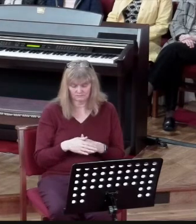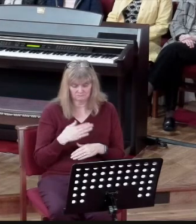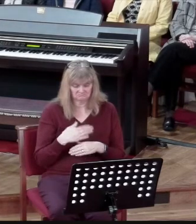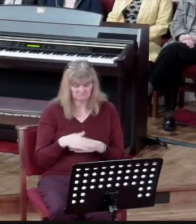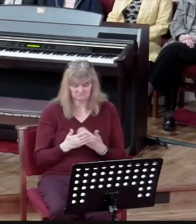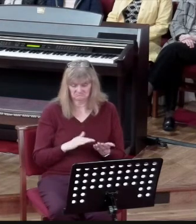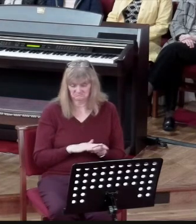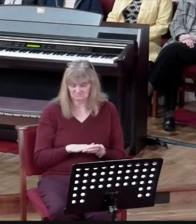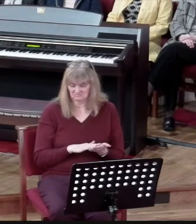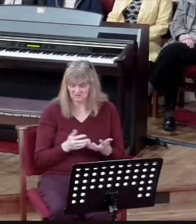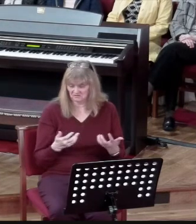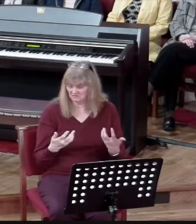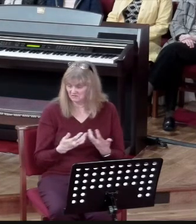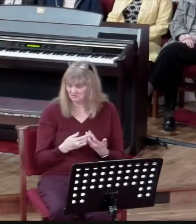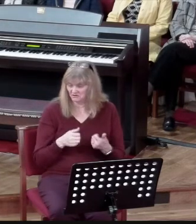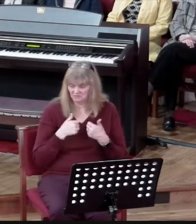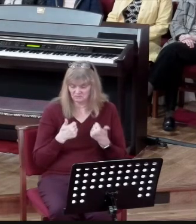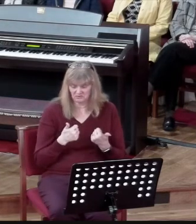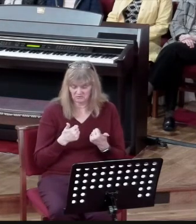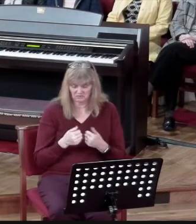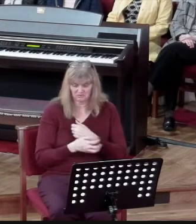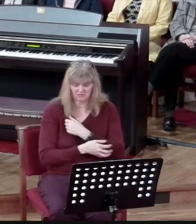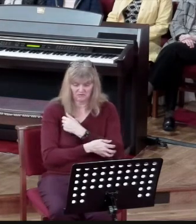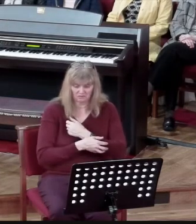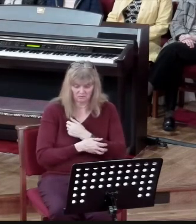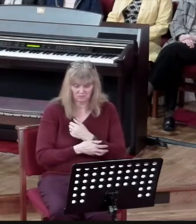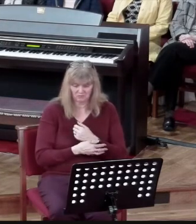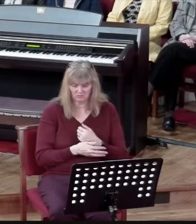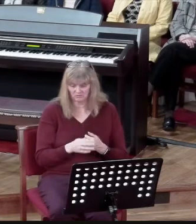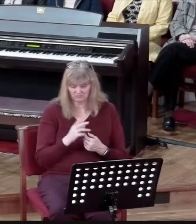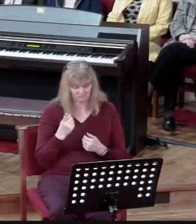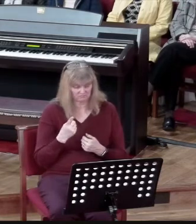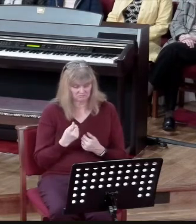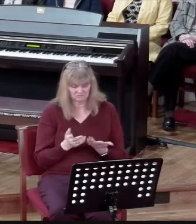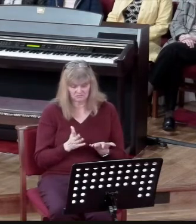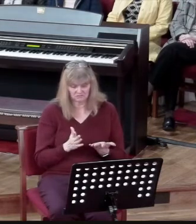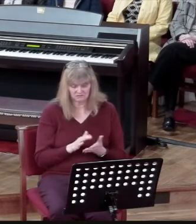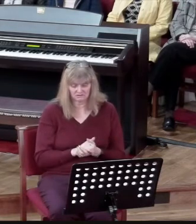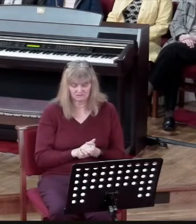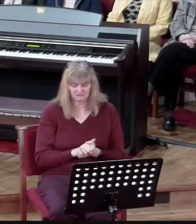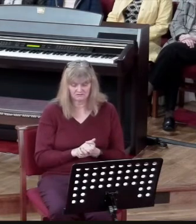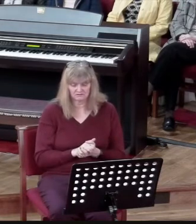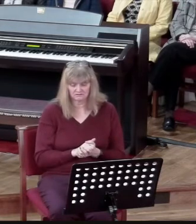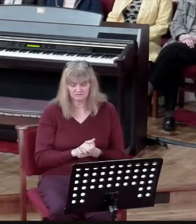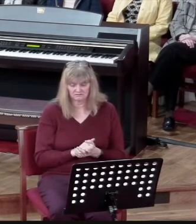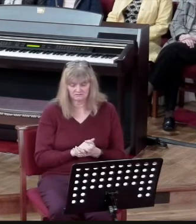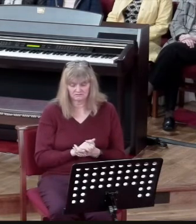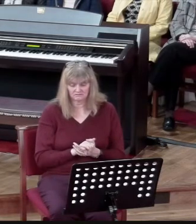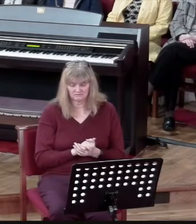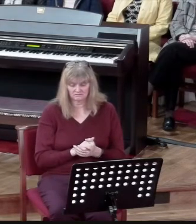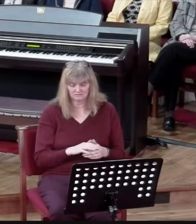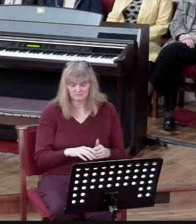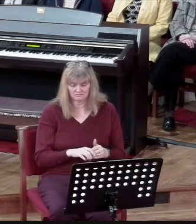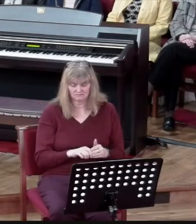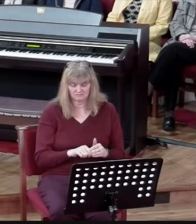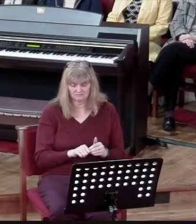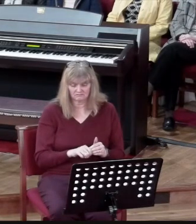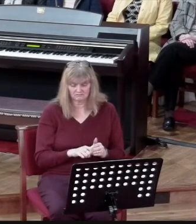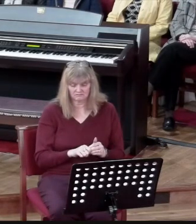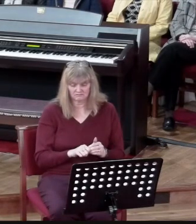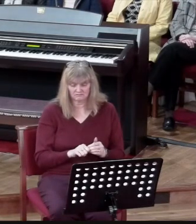they use, no matter how high-tech they are, no matter how much psychology or sociology they use, no matter how many surveys they do,